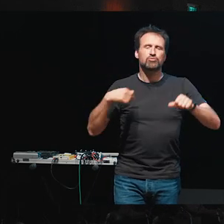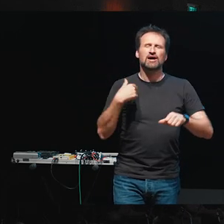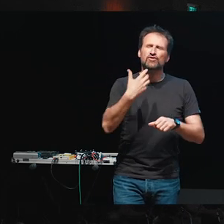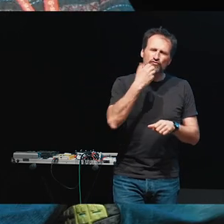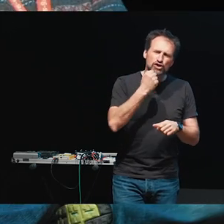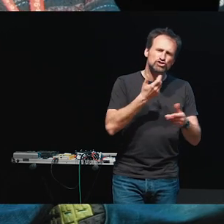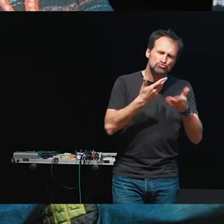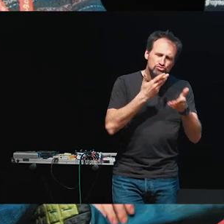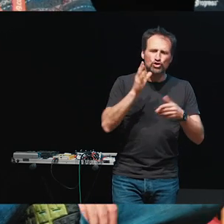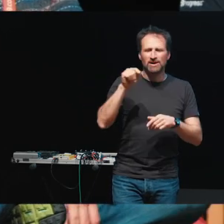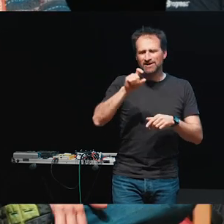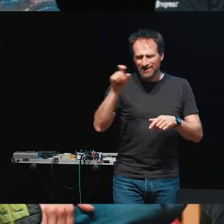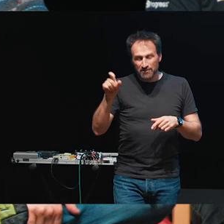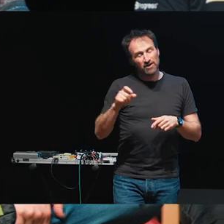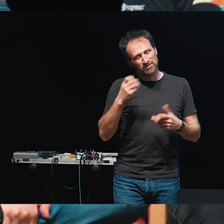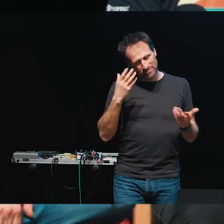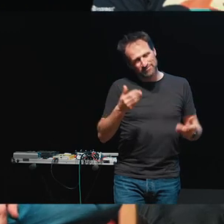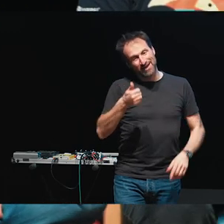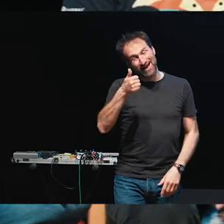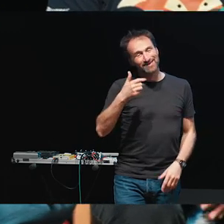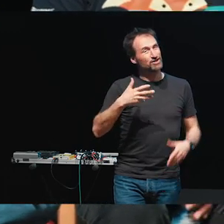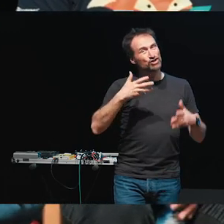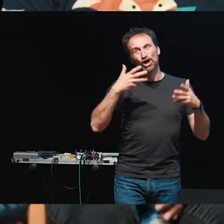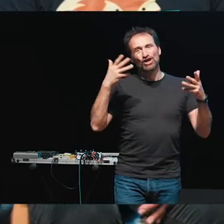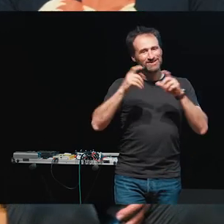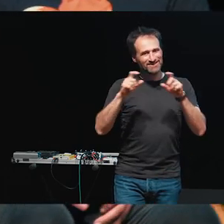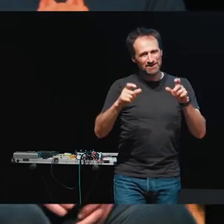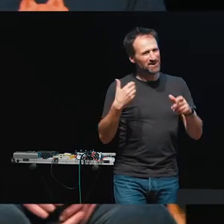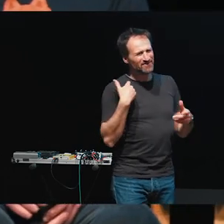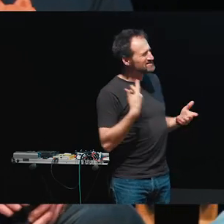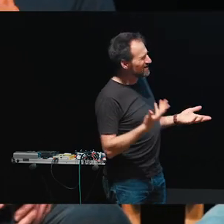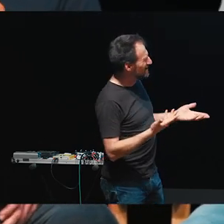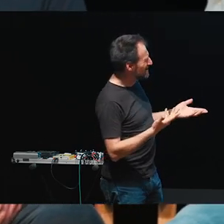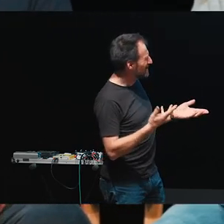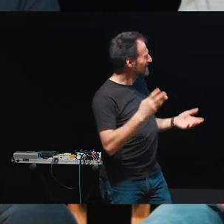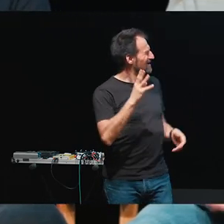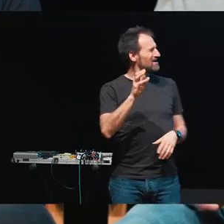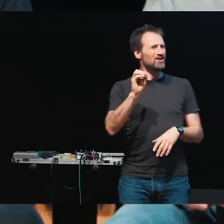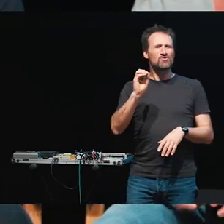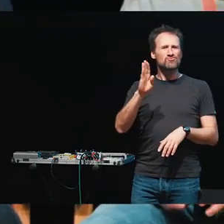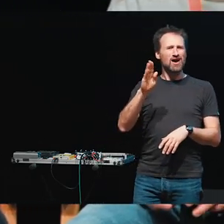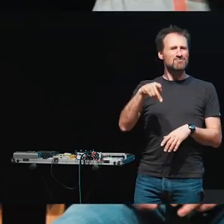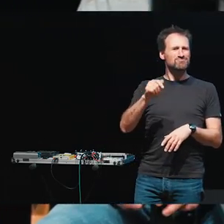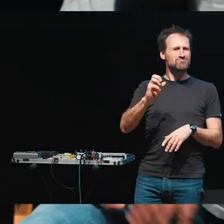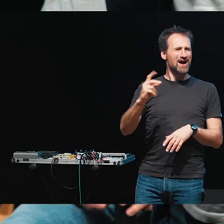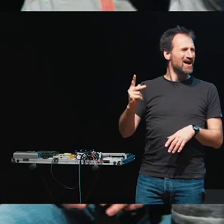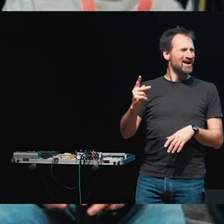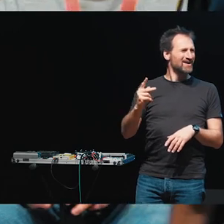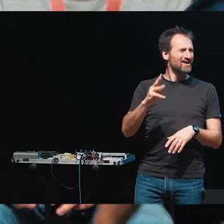course, one of the biggest topics was, which was it? Was it Webpack? Was it